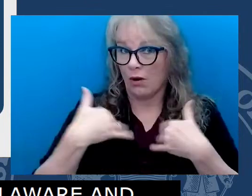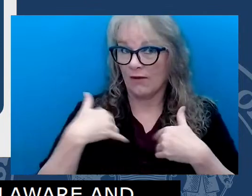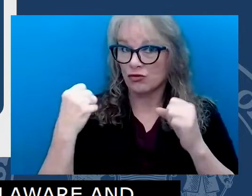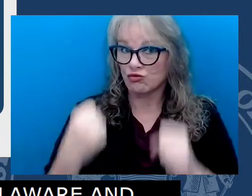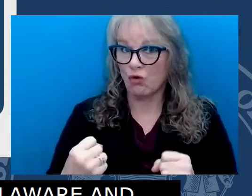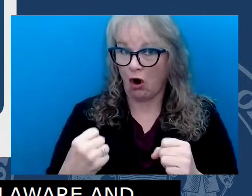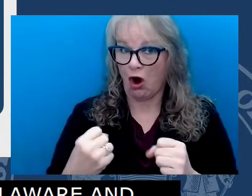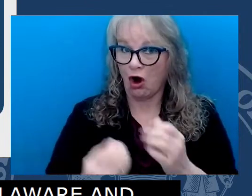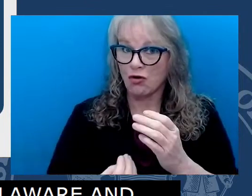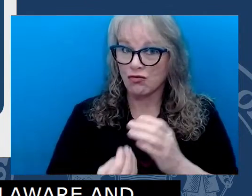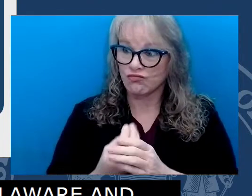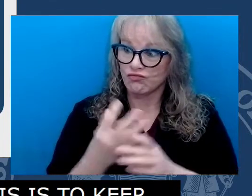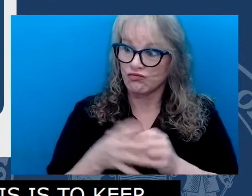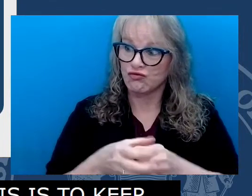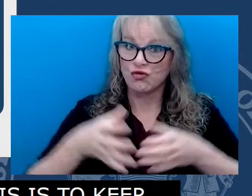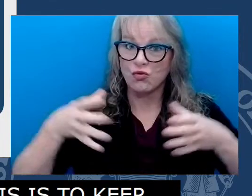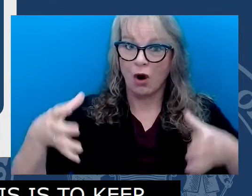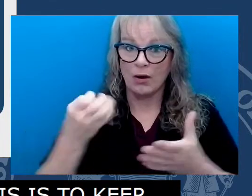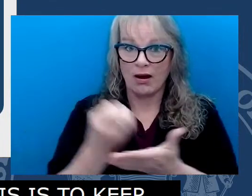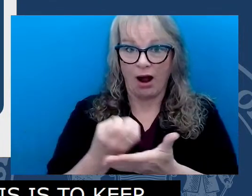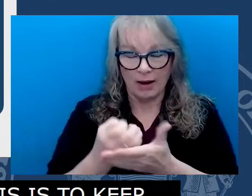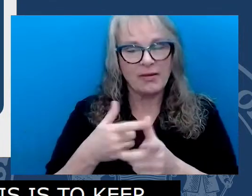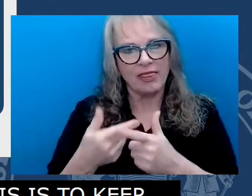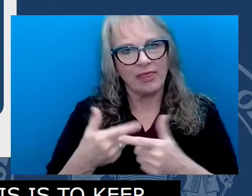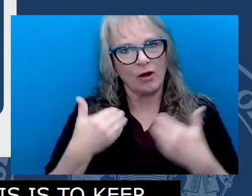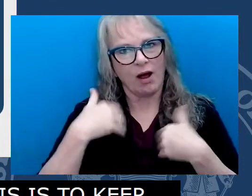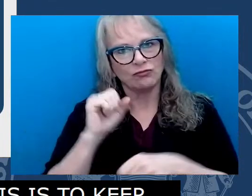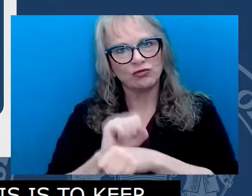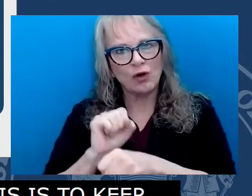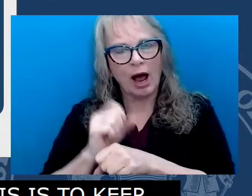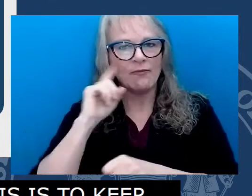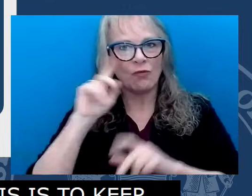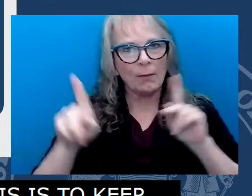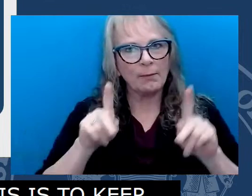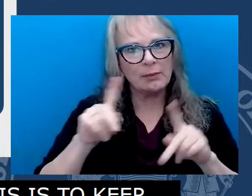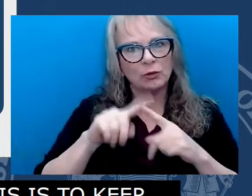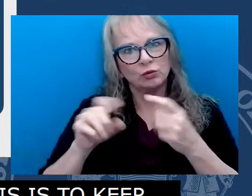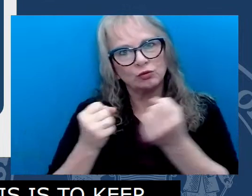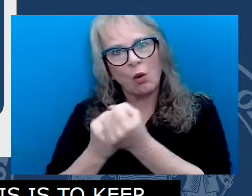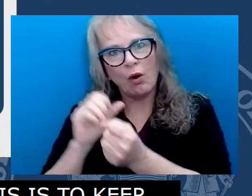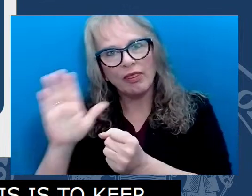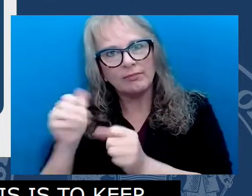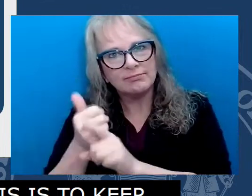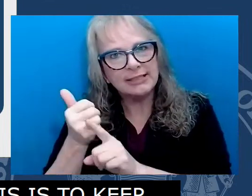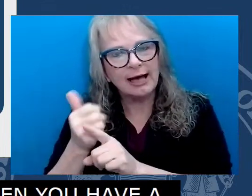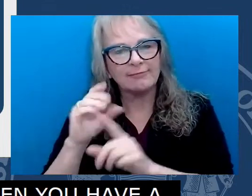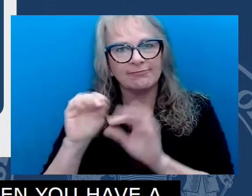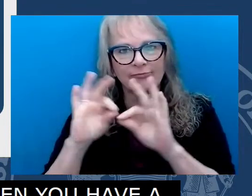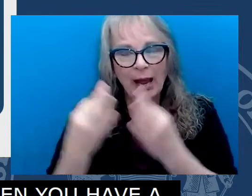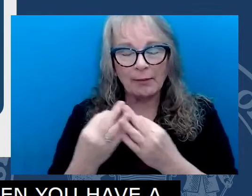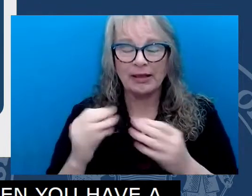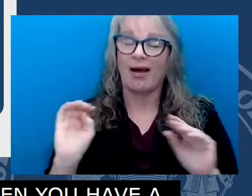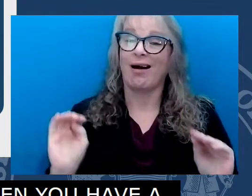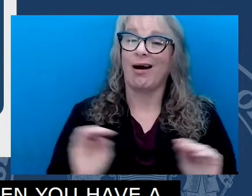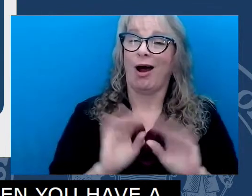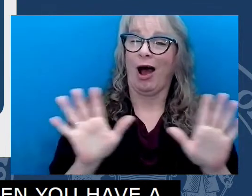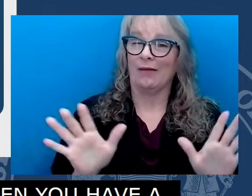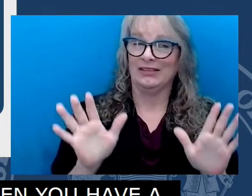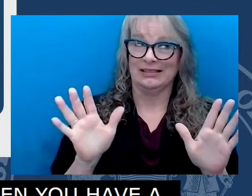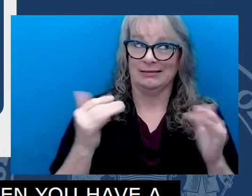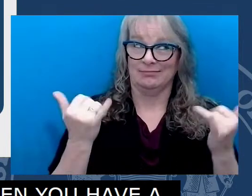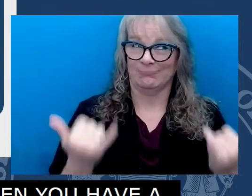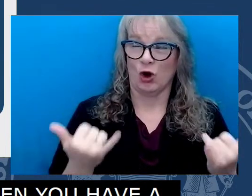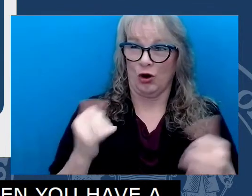jobs necessary for people to support themselves and their family. Obviously, with the current labor market being what it is,